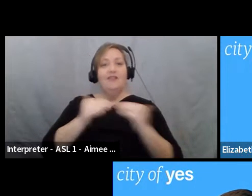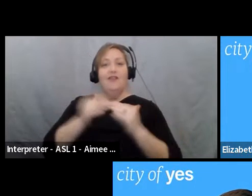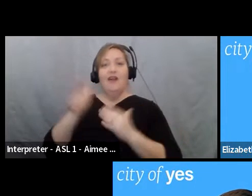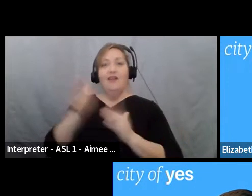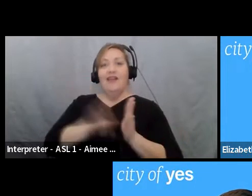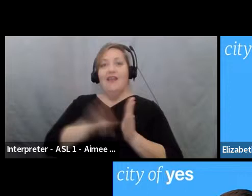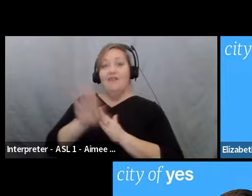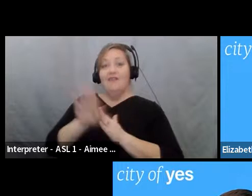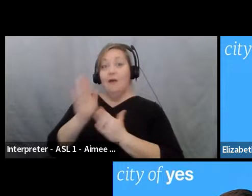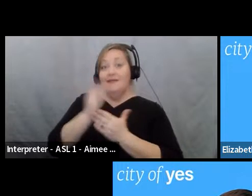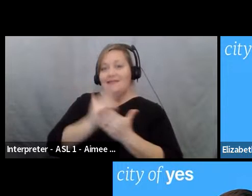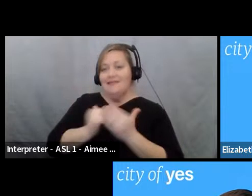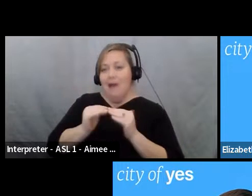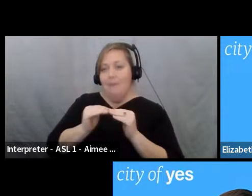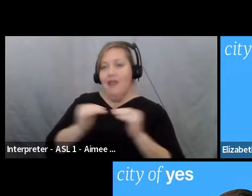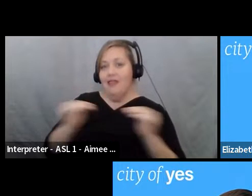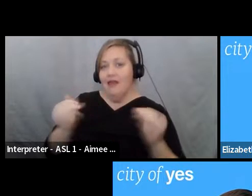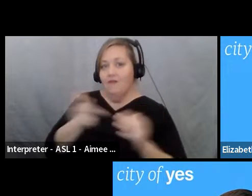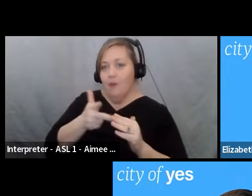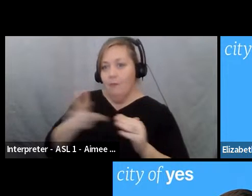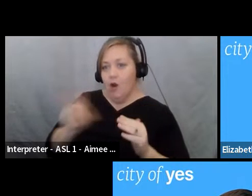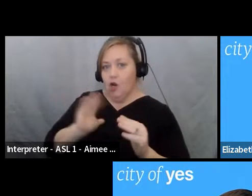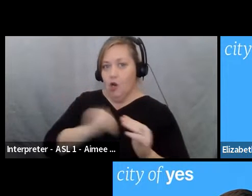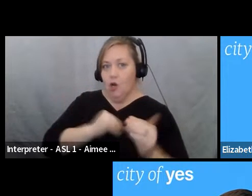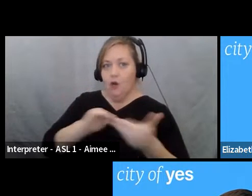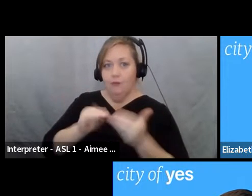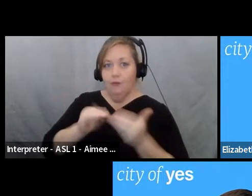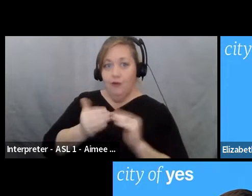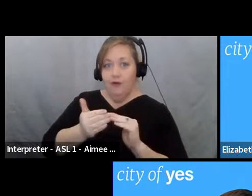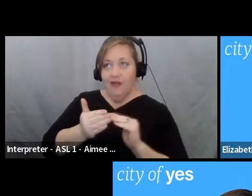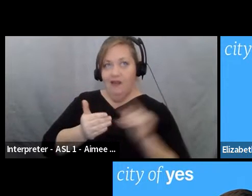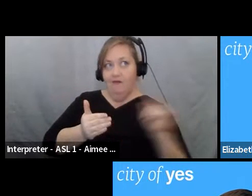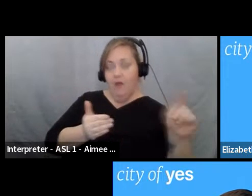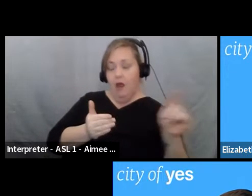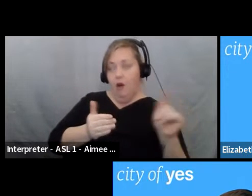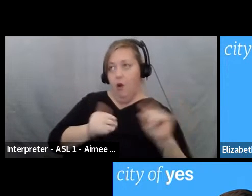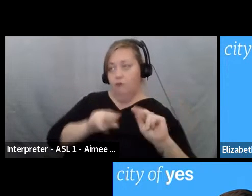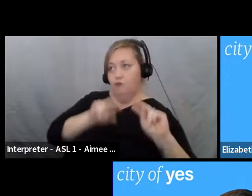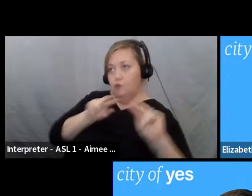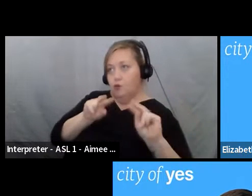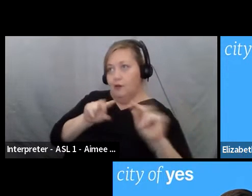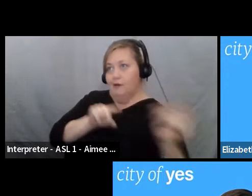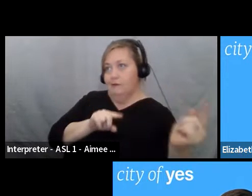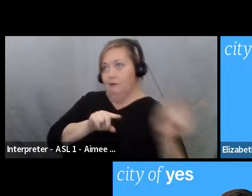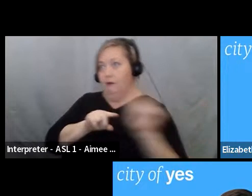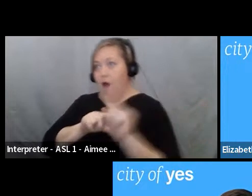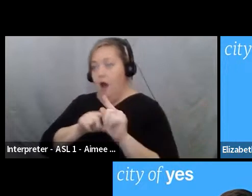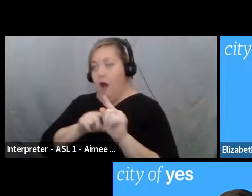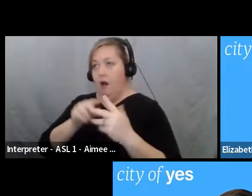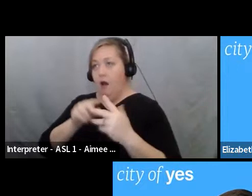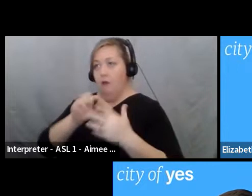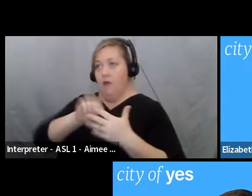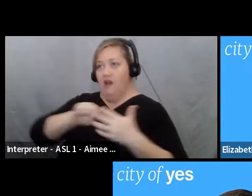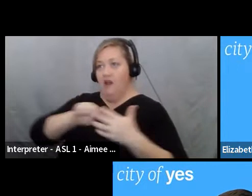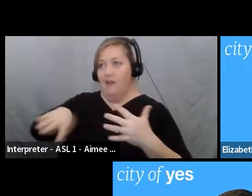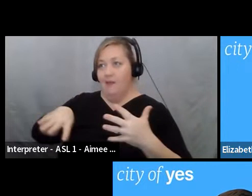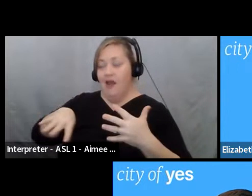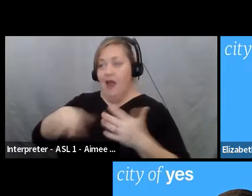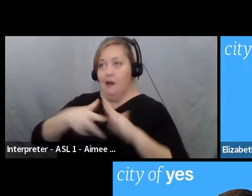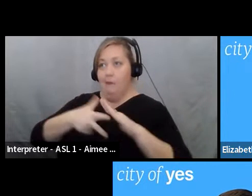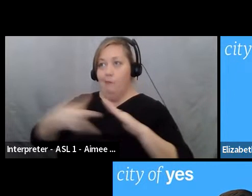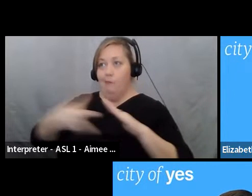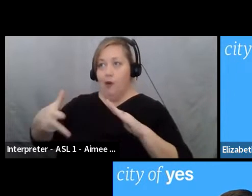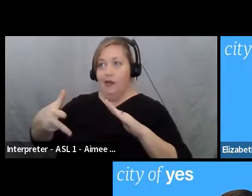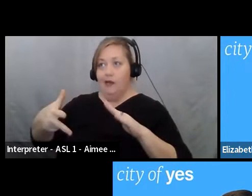level of parking in our community if they're looking to come and eliminate the parking off